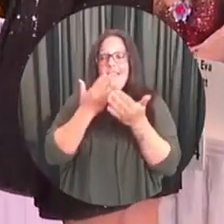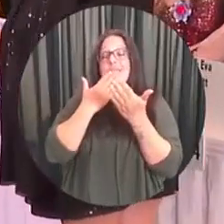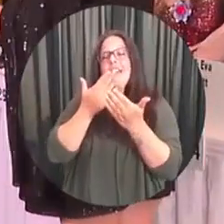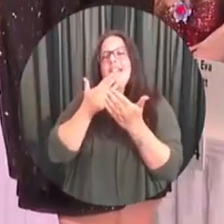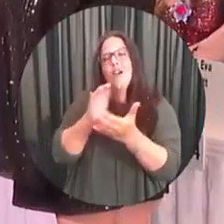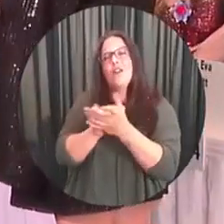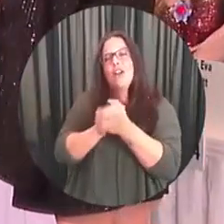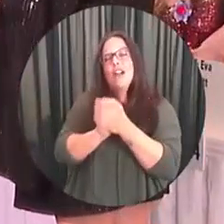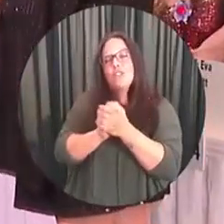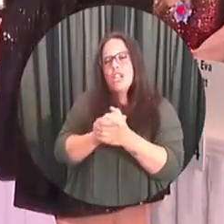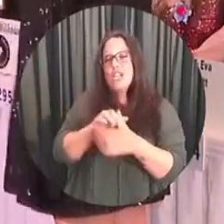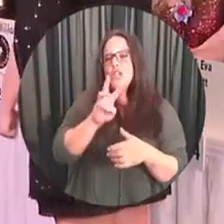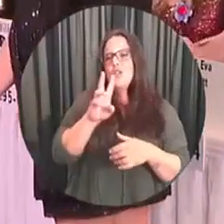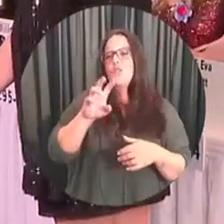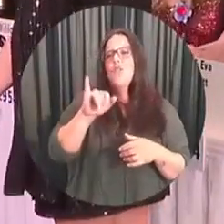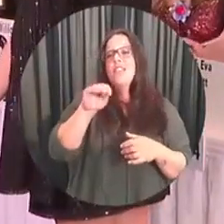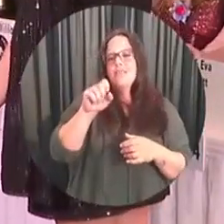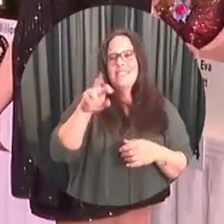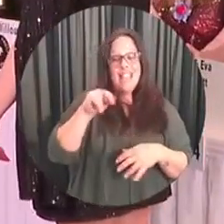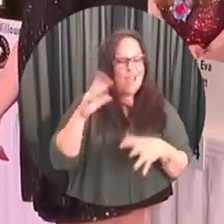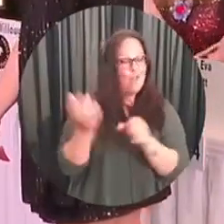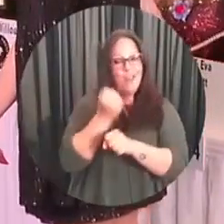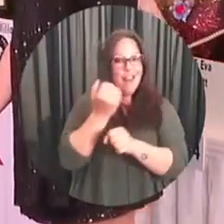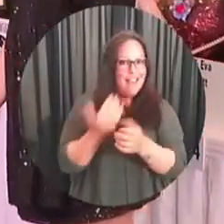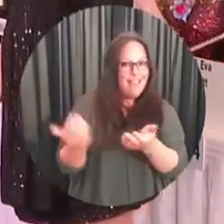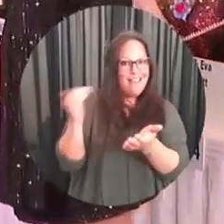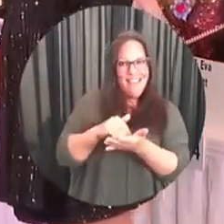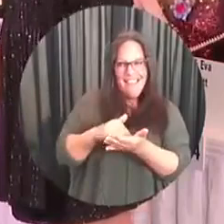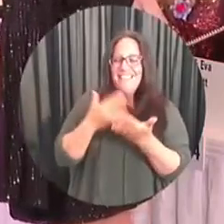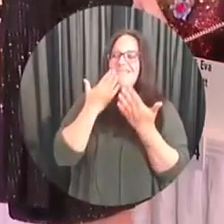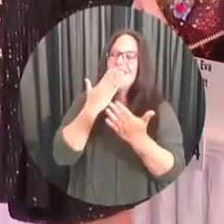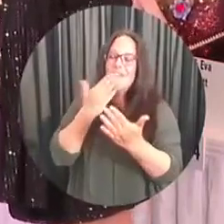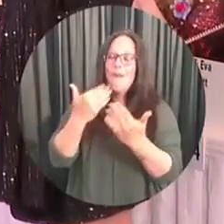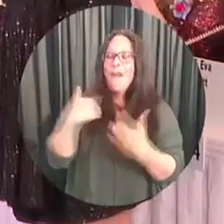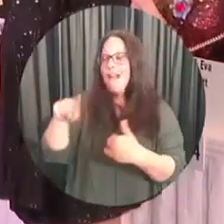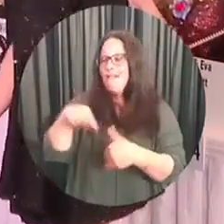for winning it again. So thankful to have you guys.